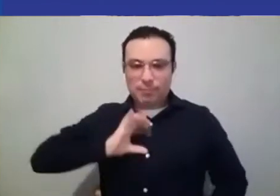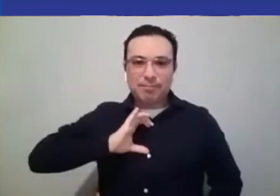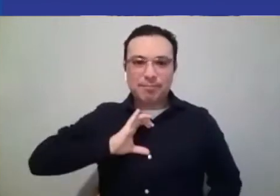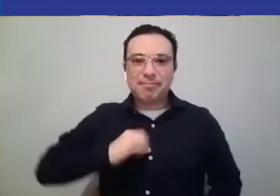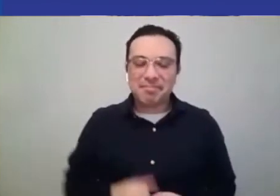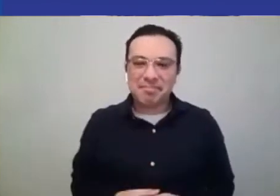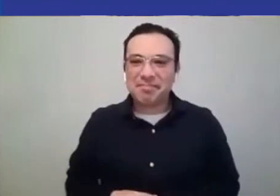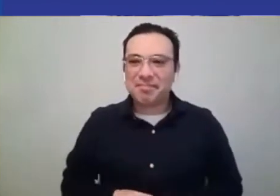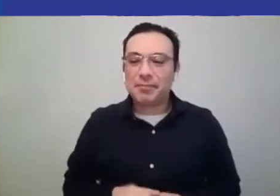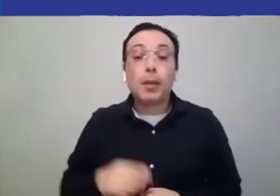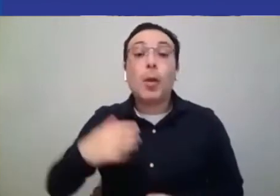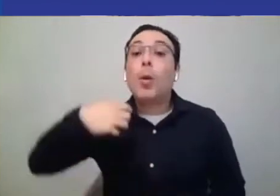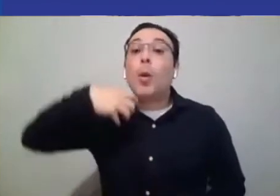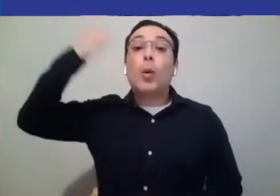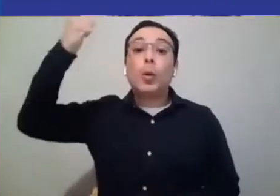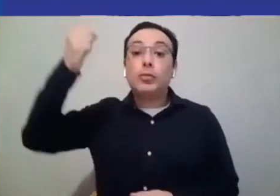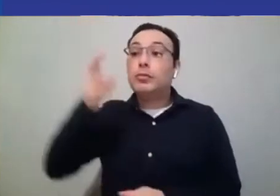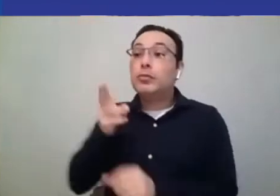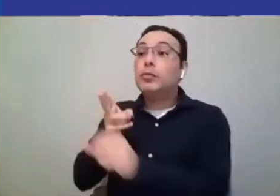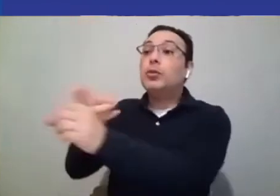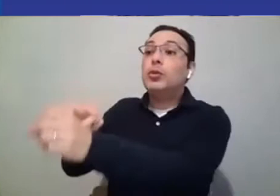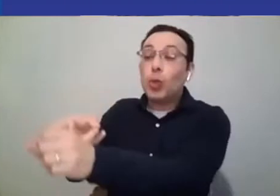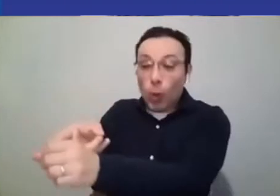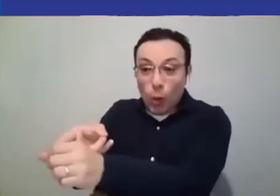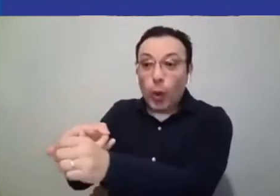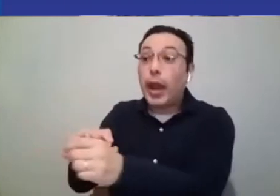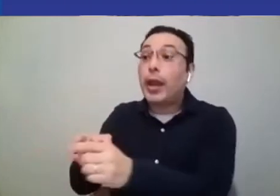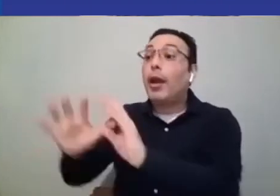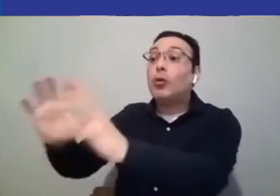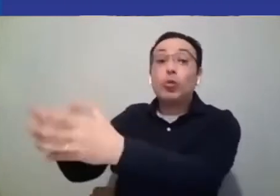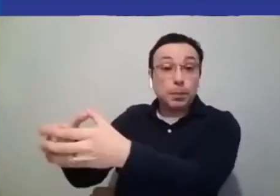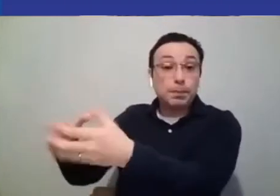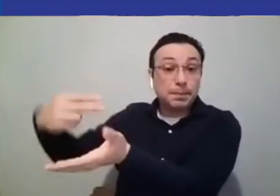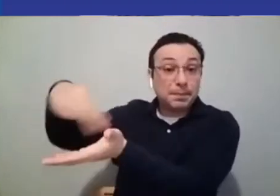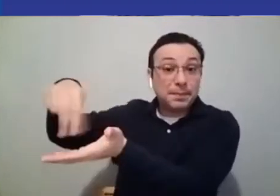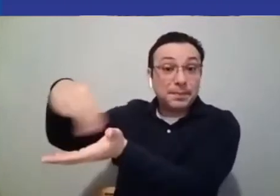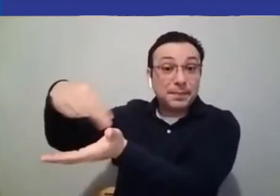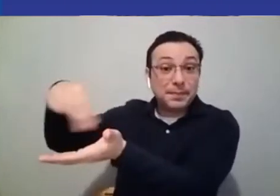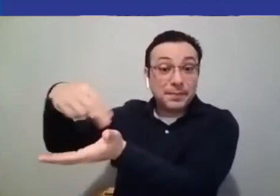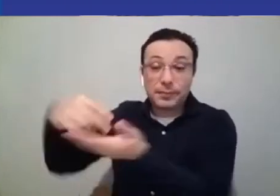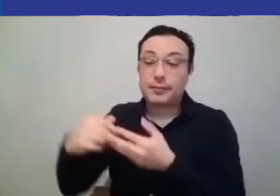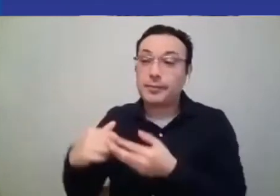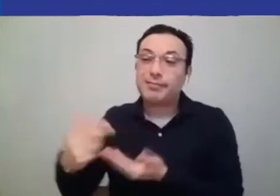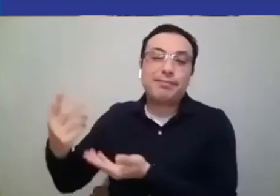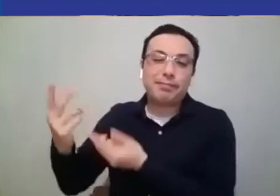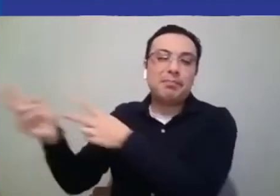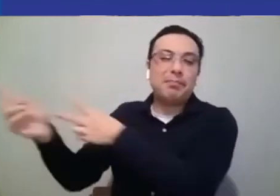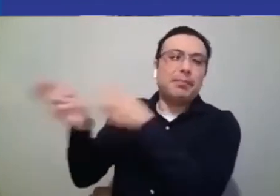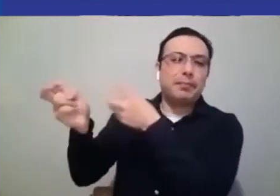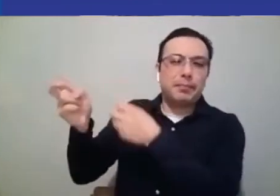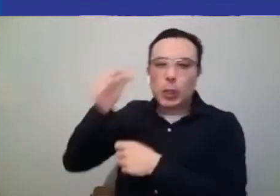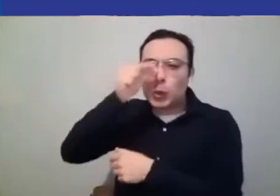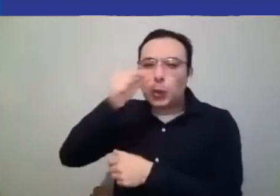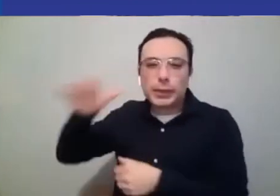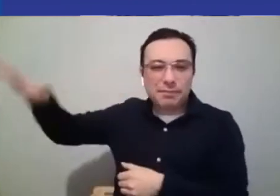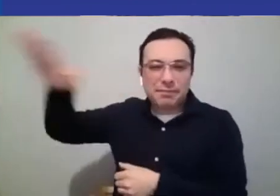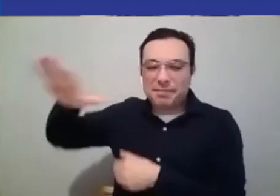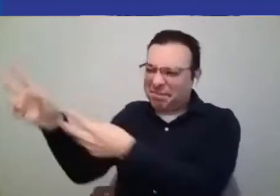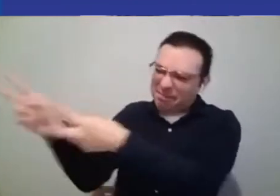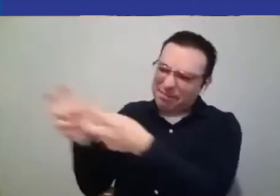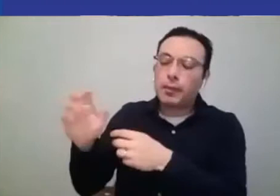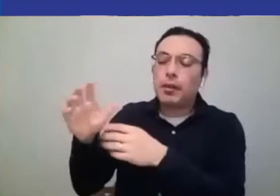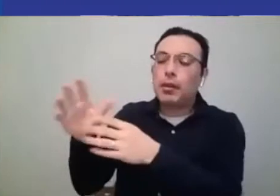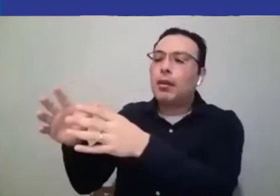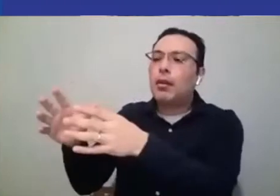young adult, I joined Greek folkloric troops just so that I could feel more Greek American. But yeah, it was a sense